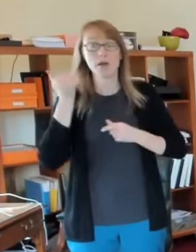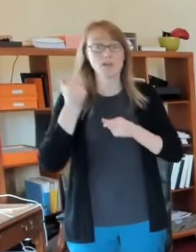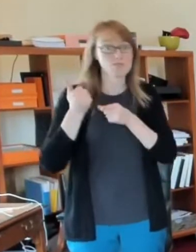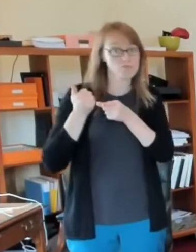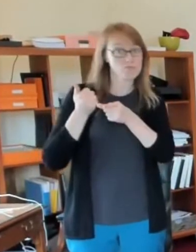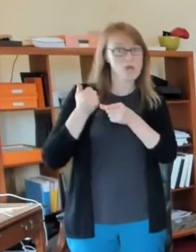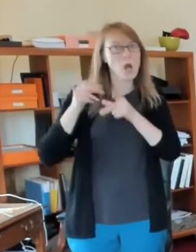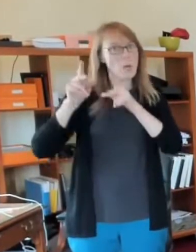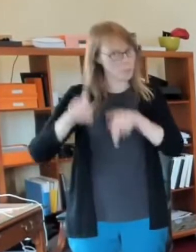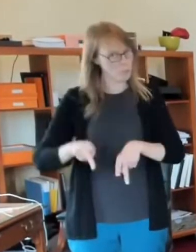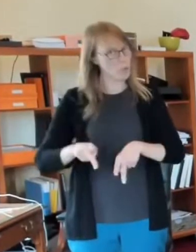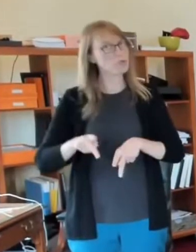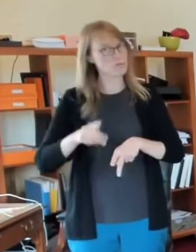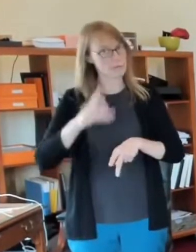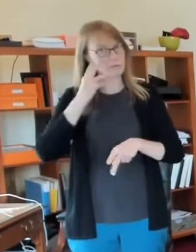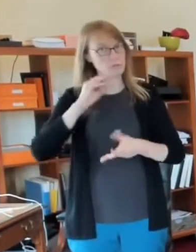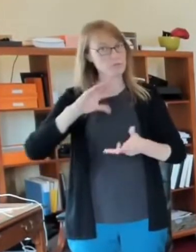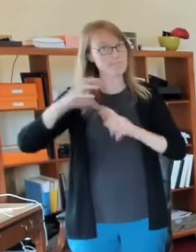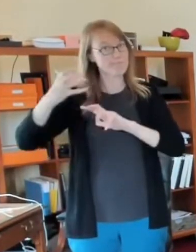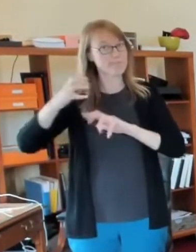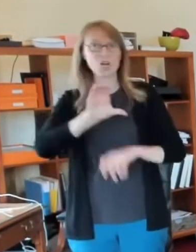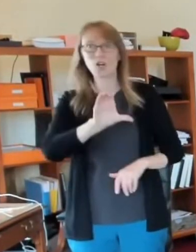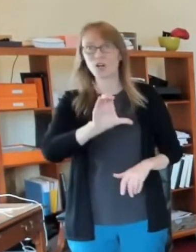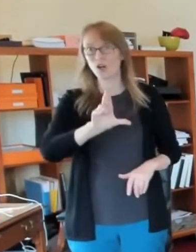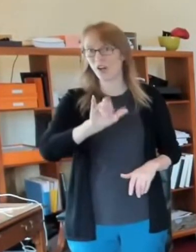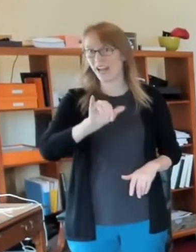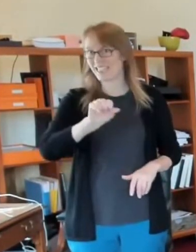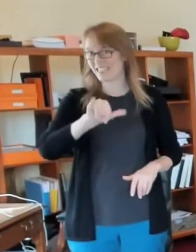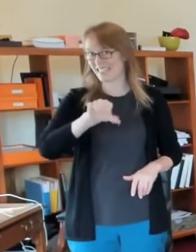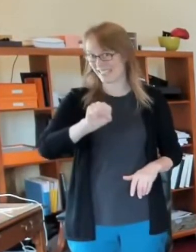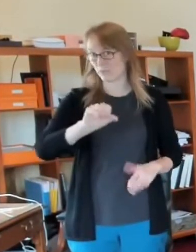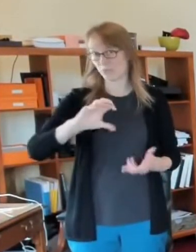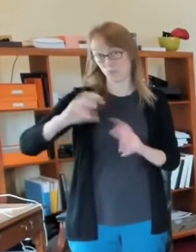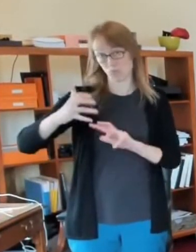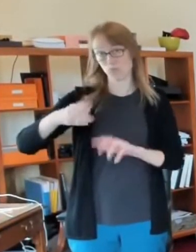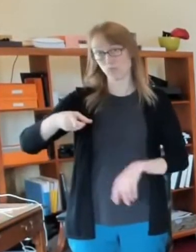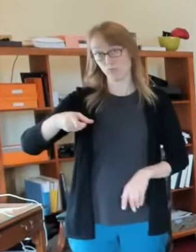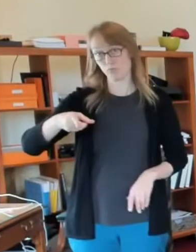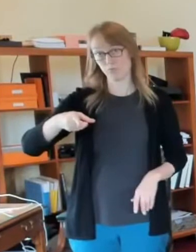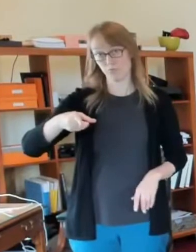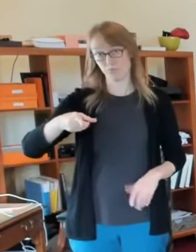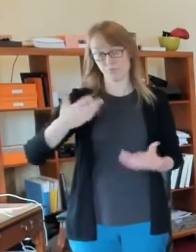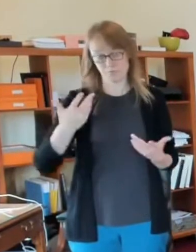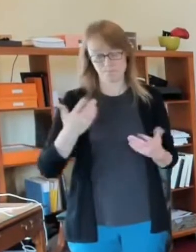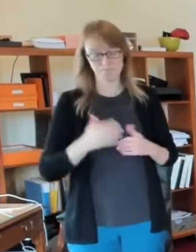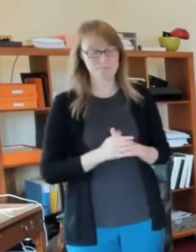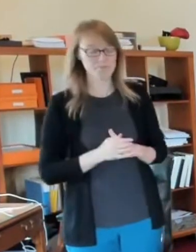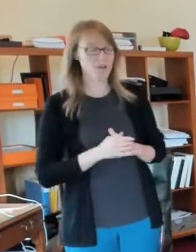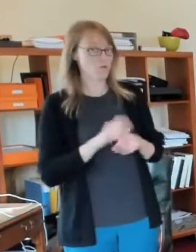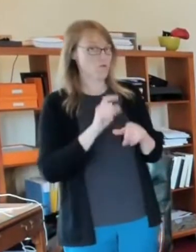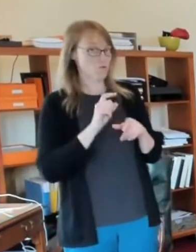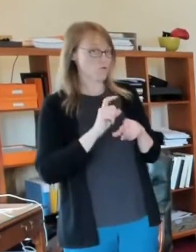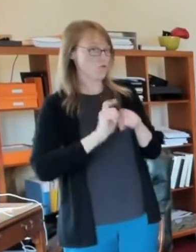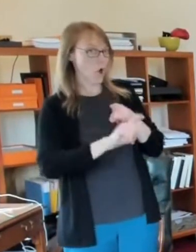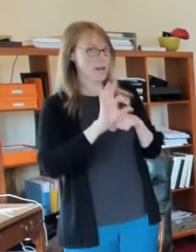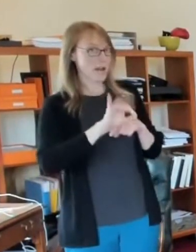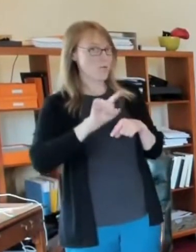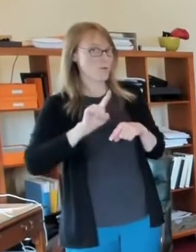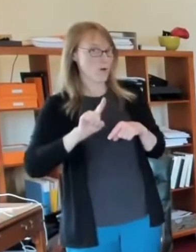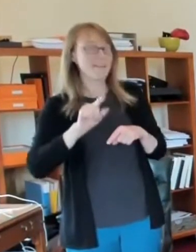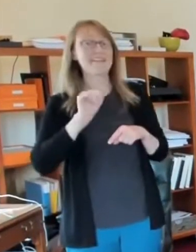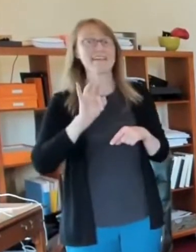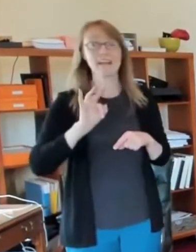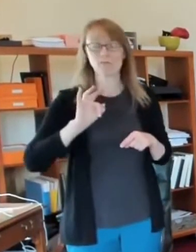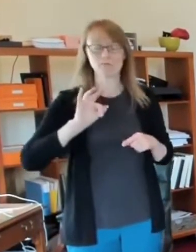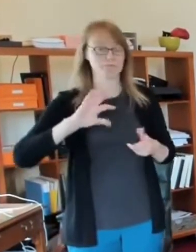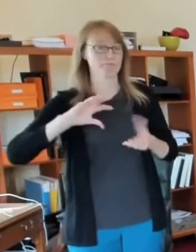in crisis, because you only call 911 if you're in crisis. And so what professional is the